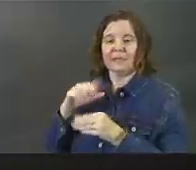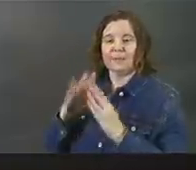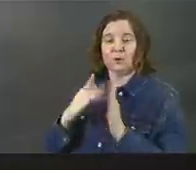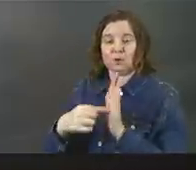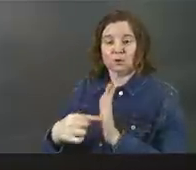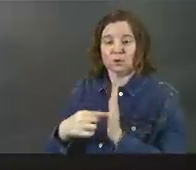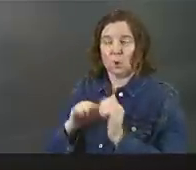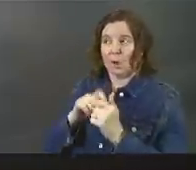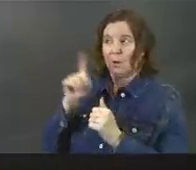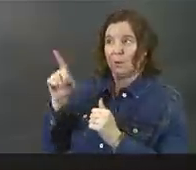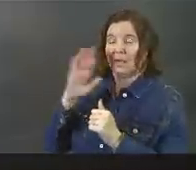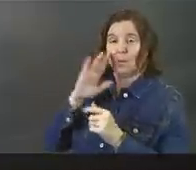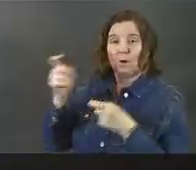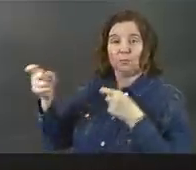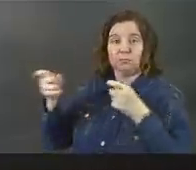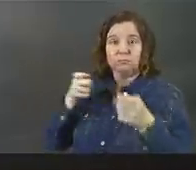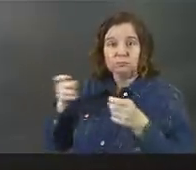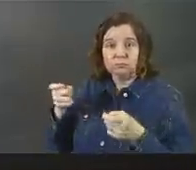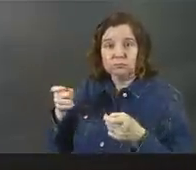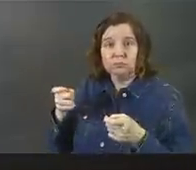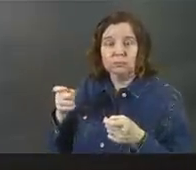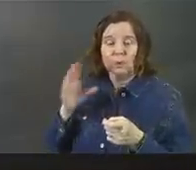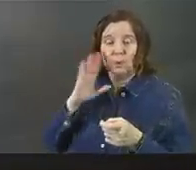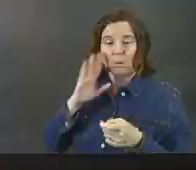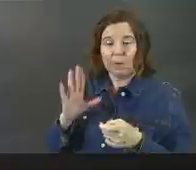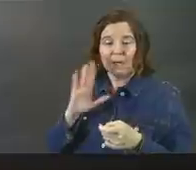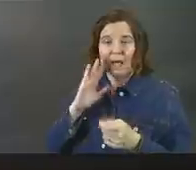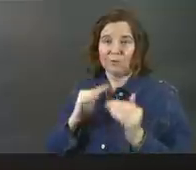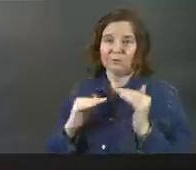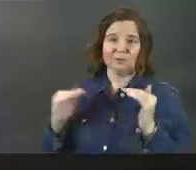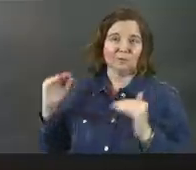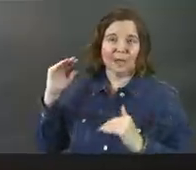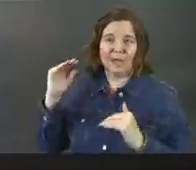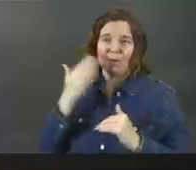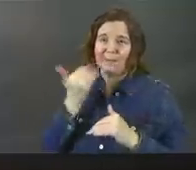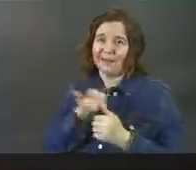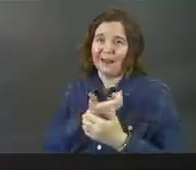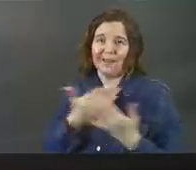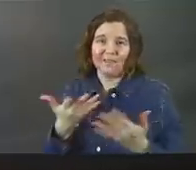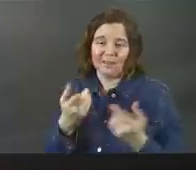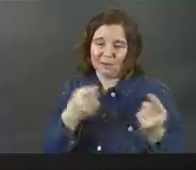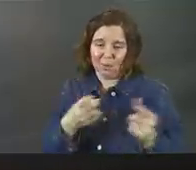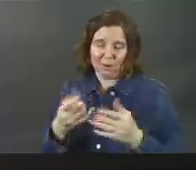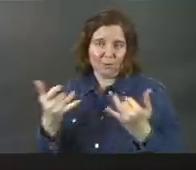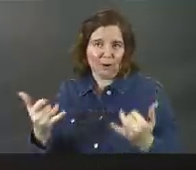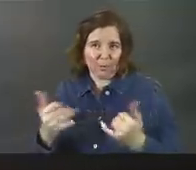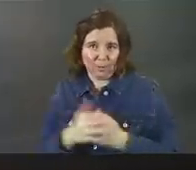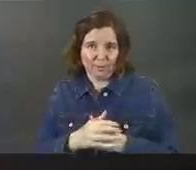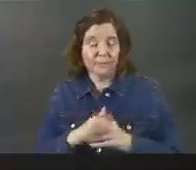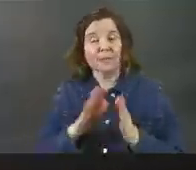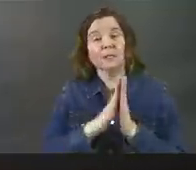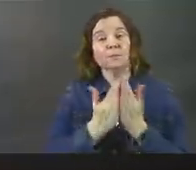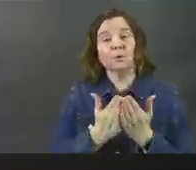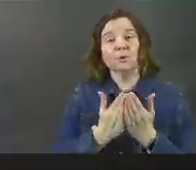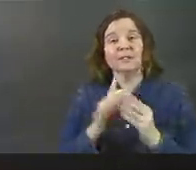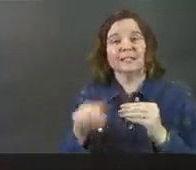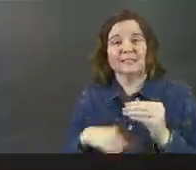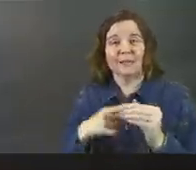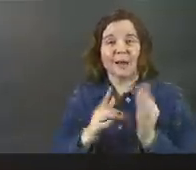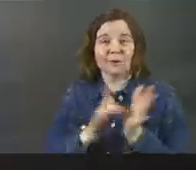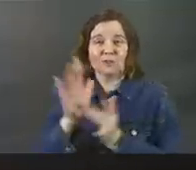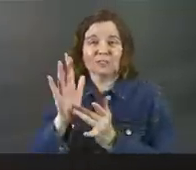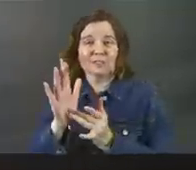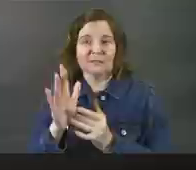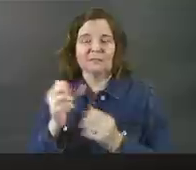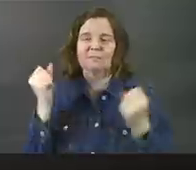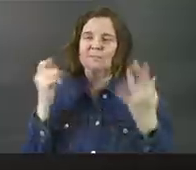book shows how he is going to rule, how he is going to reign, how he is greater and better than everything going on right now. This book is about